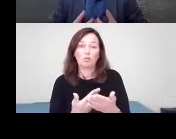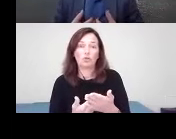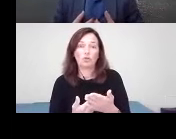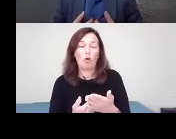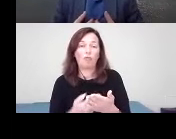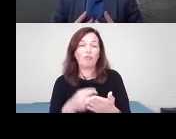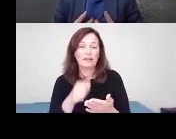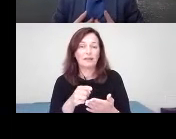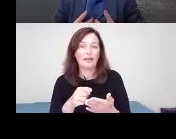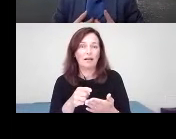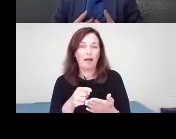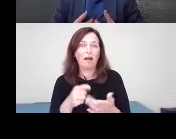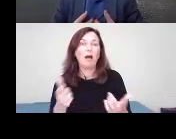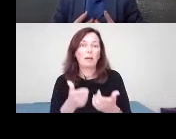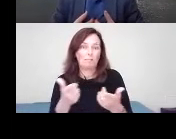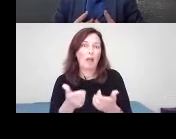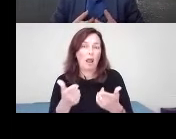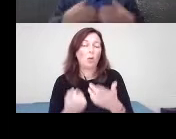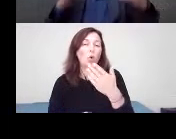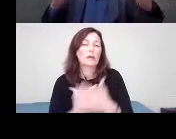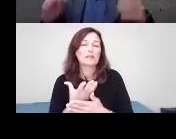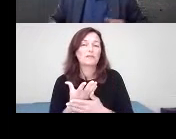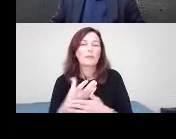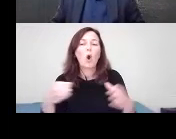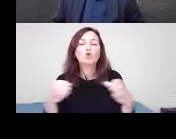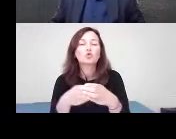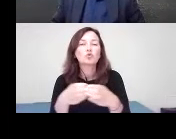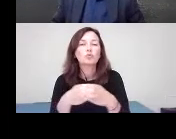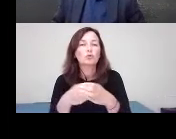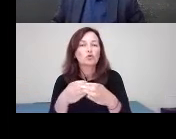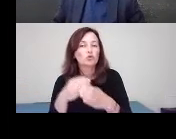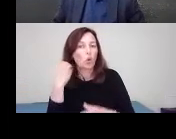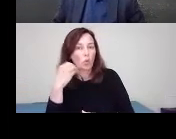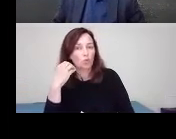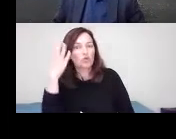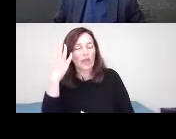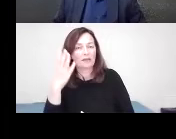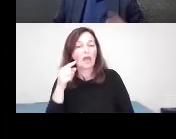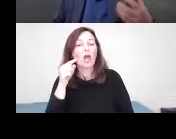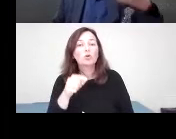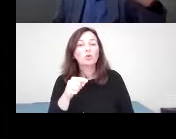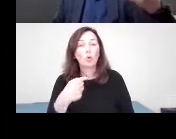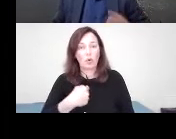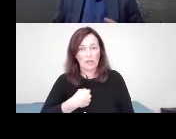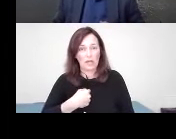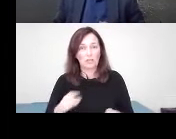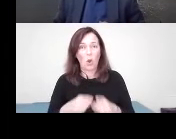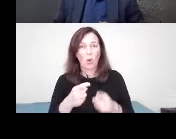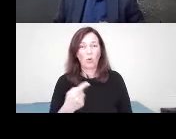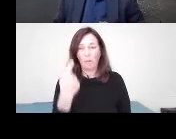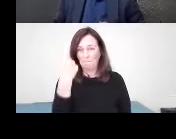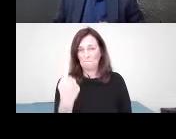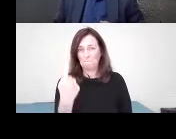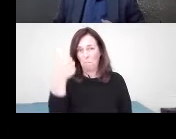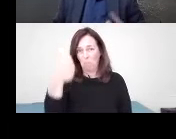than what I'm doing as an individual. So this is very much in the coming point from the UNESCO point